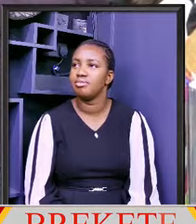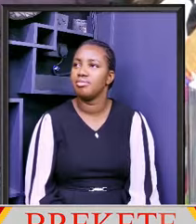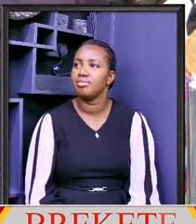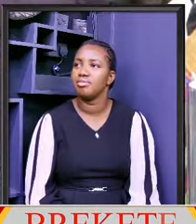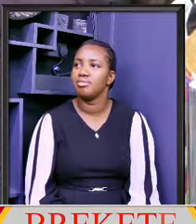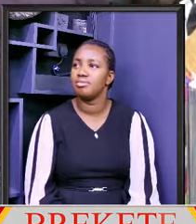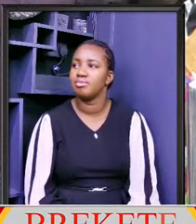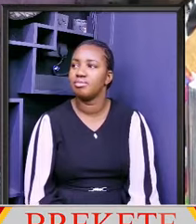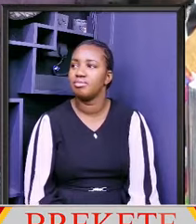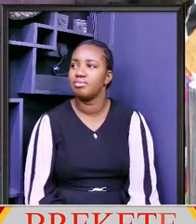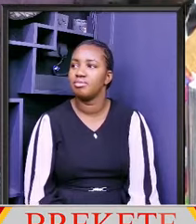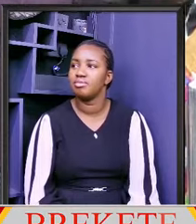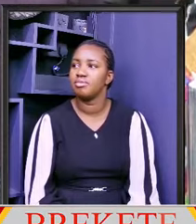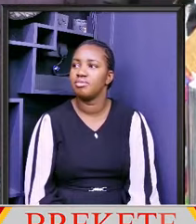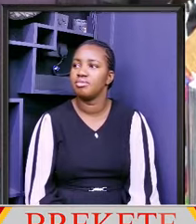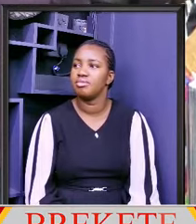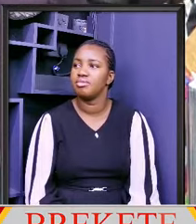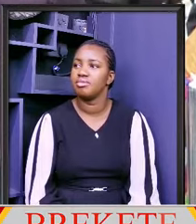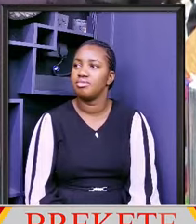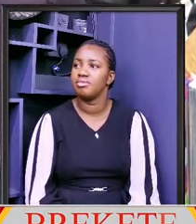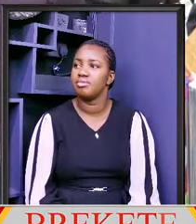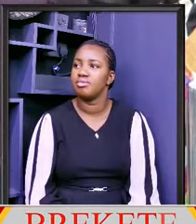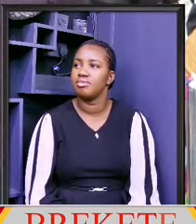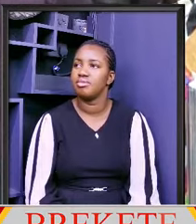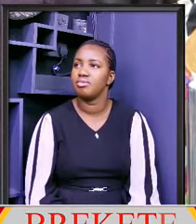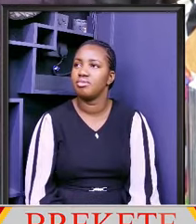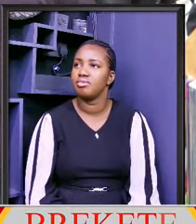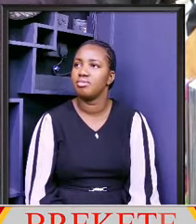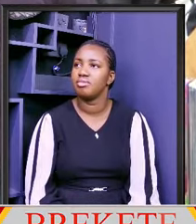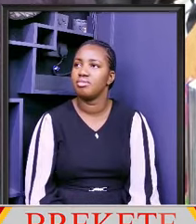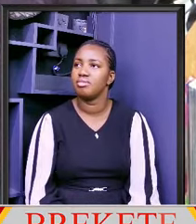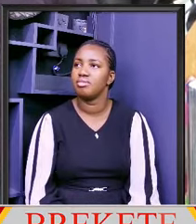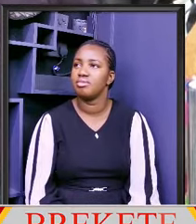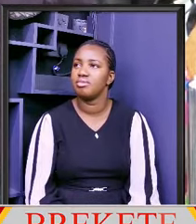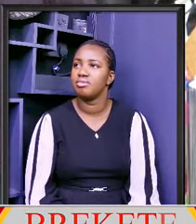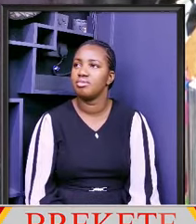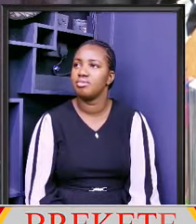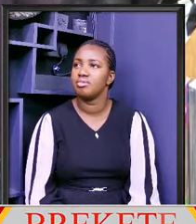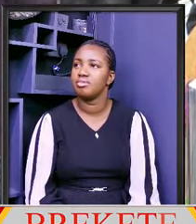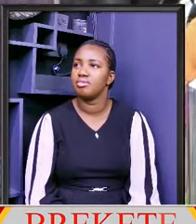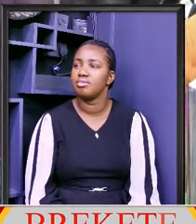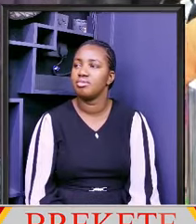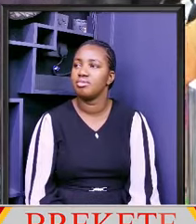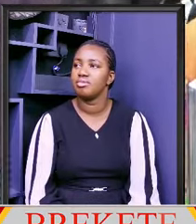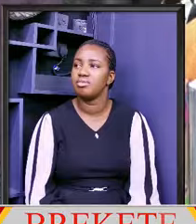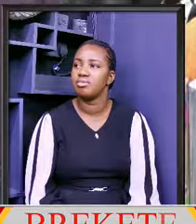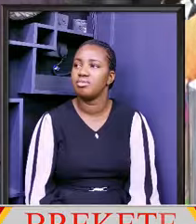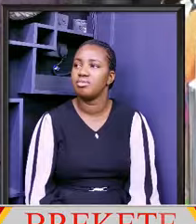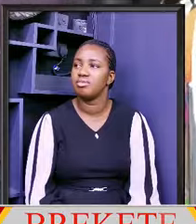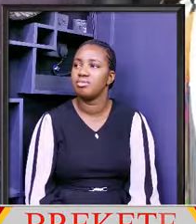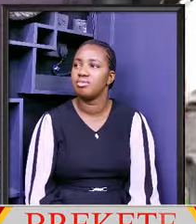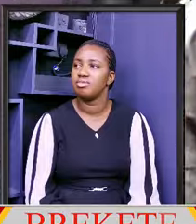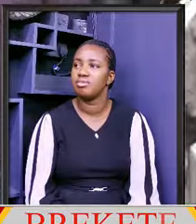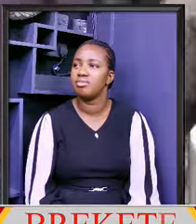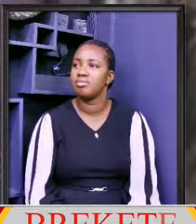My ordinary three no go come. Okay, because I know the chief. Never come. Yeah? Chief can't never reach you. Okay, wait for me.